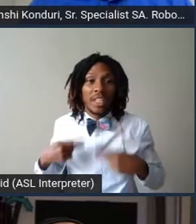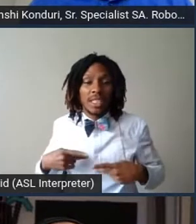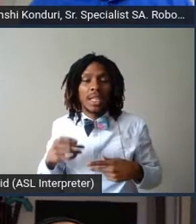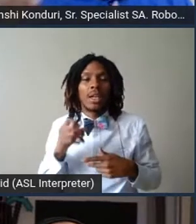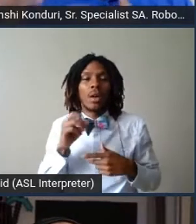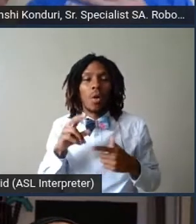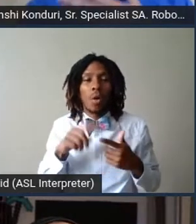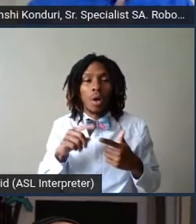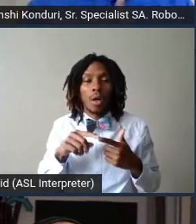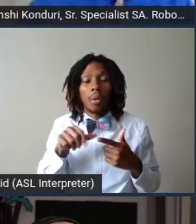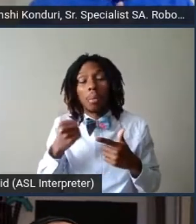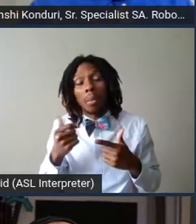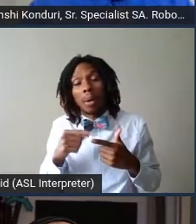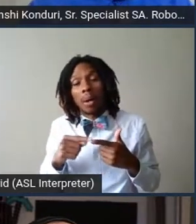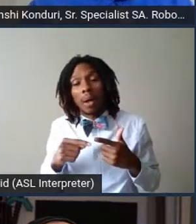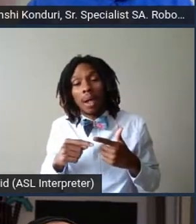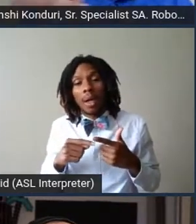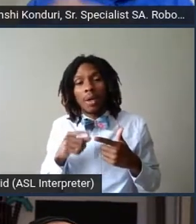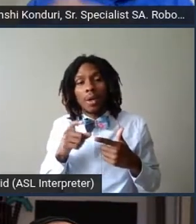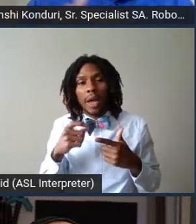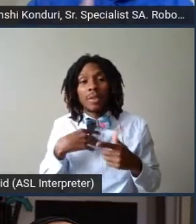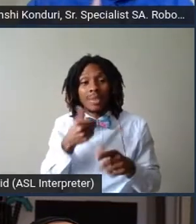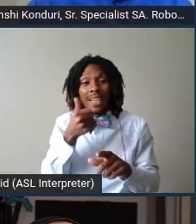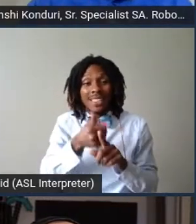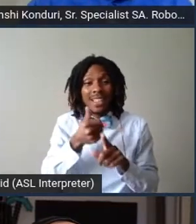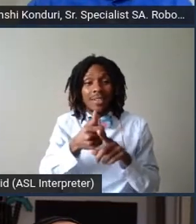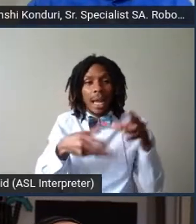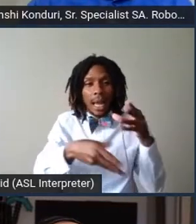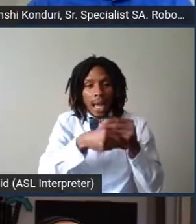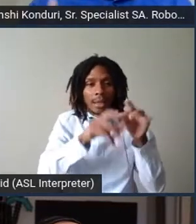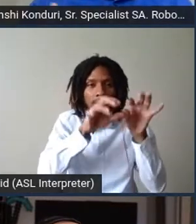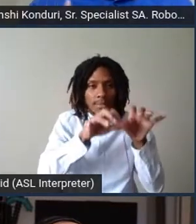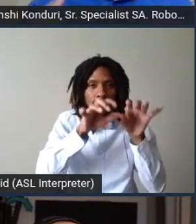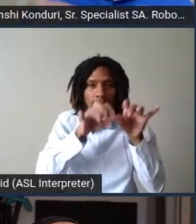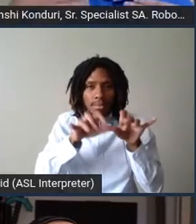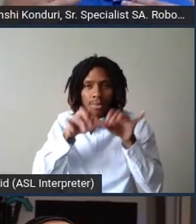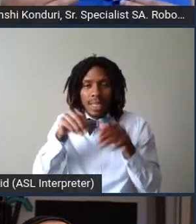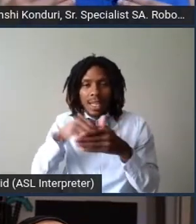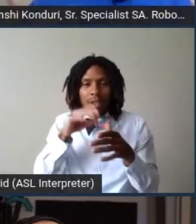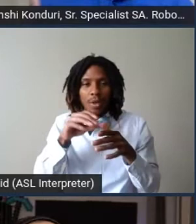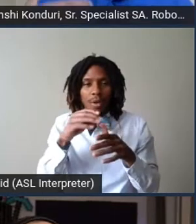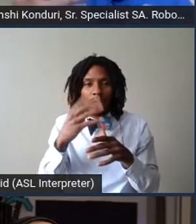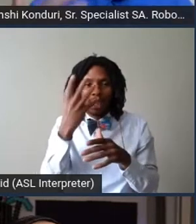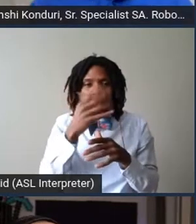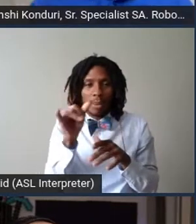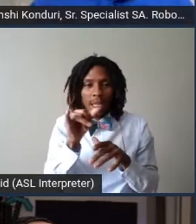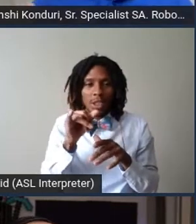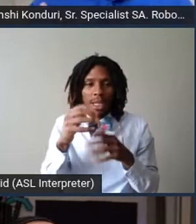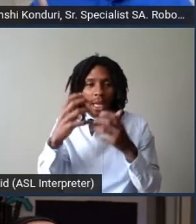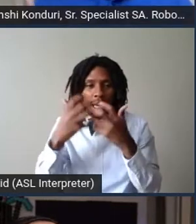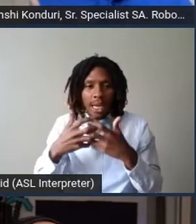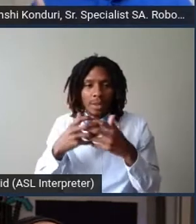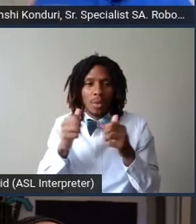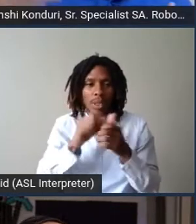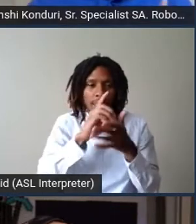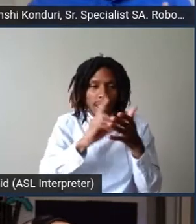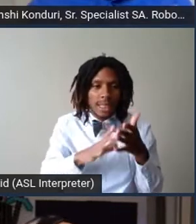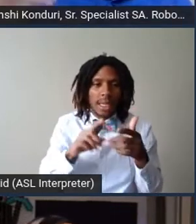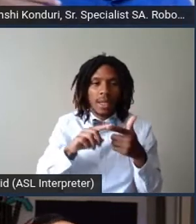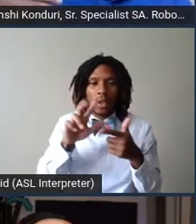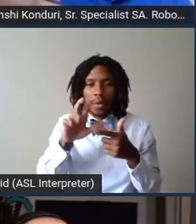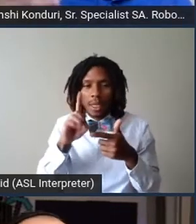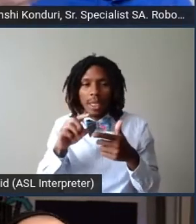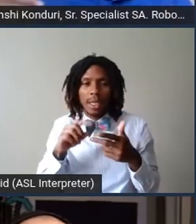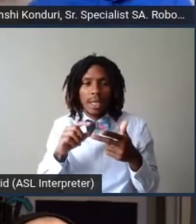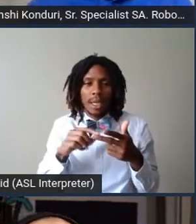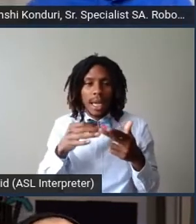alternative is you kind of have to manually add these things into your simulation engine with your designers, 3D experts, or bring in